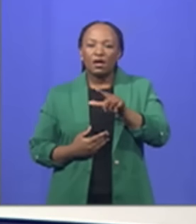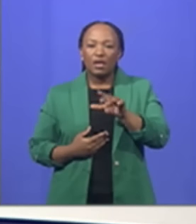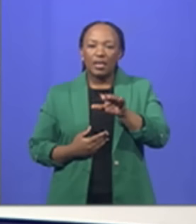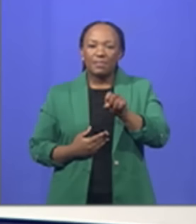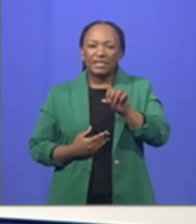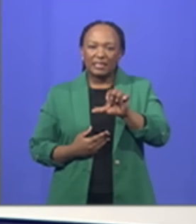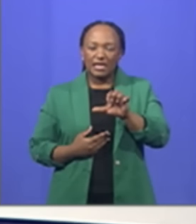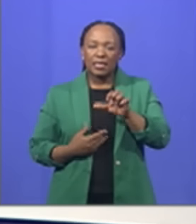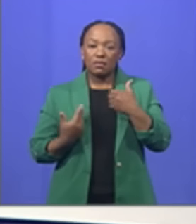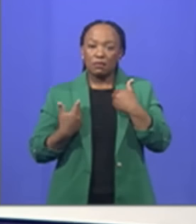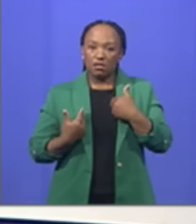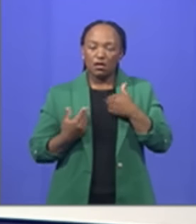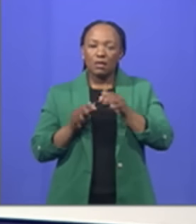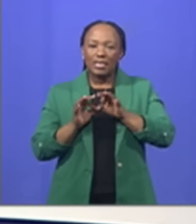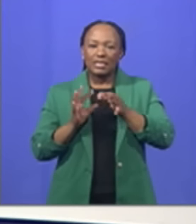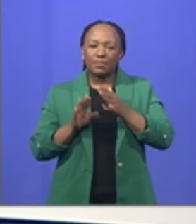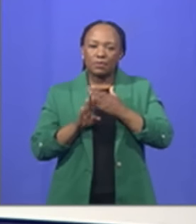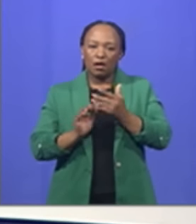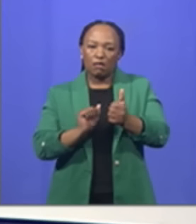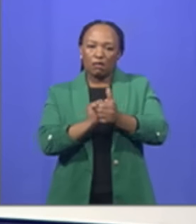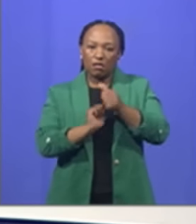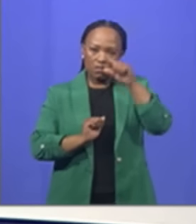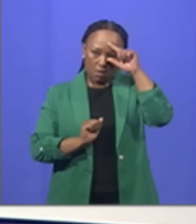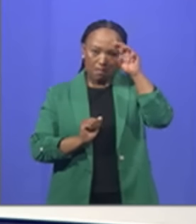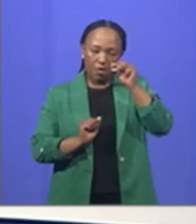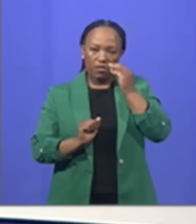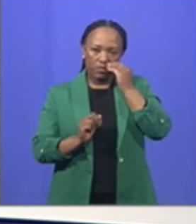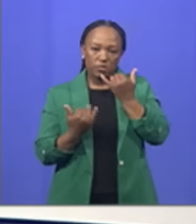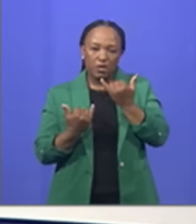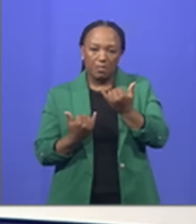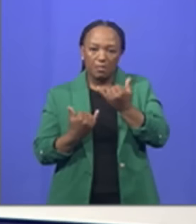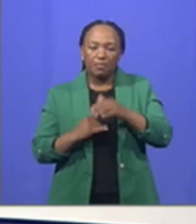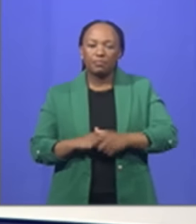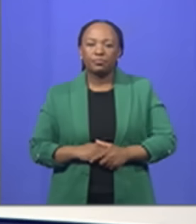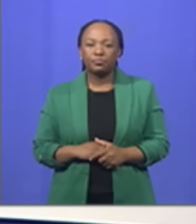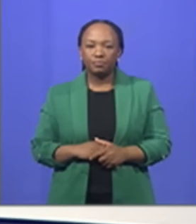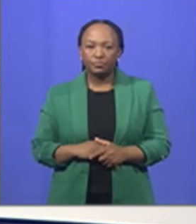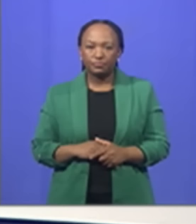le mofetoledi wa polelo Kgaetšedi Mpho Teme ditabeng tša lehono.